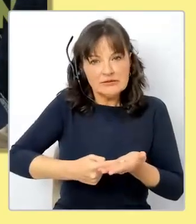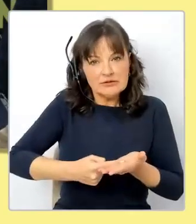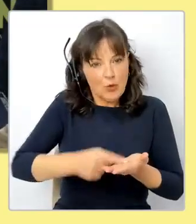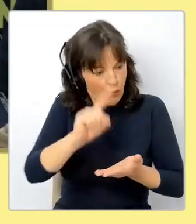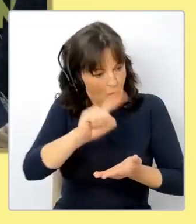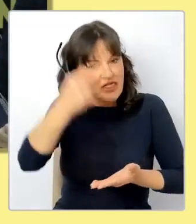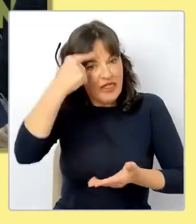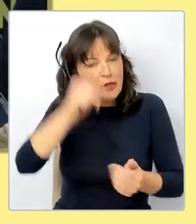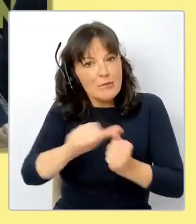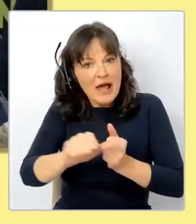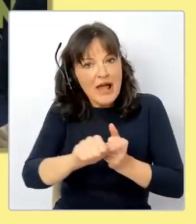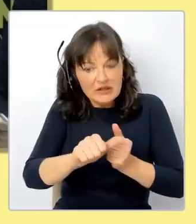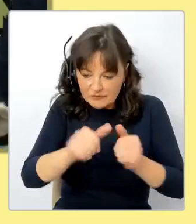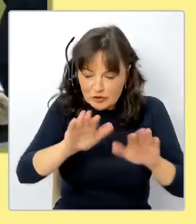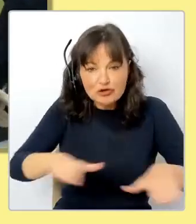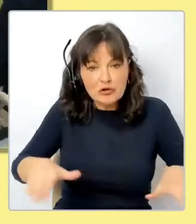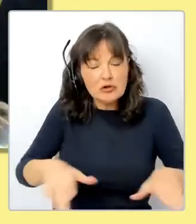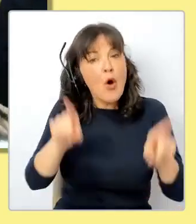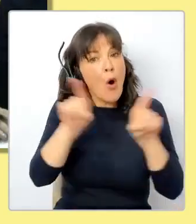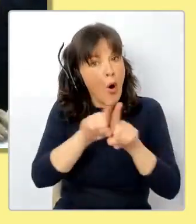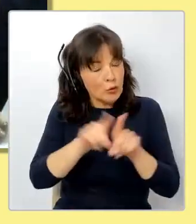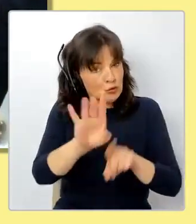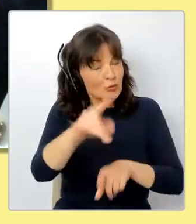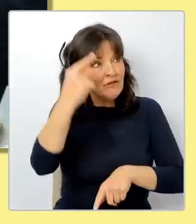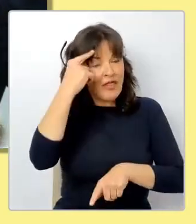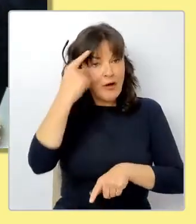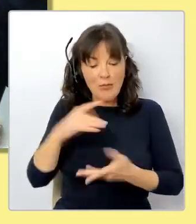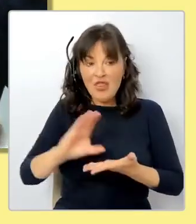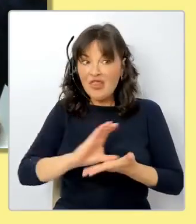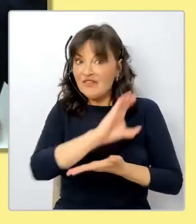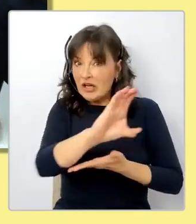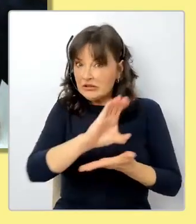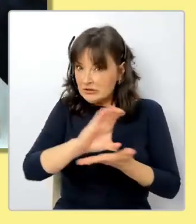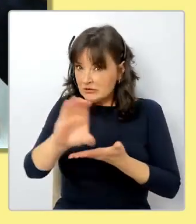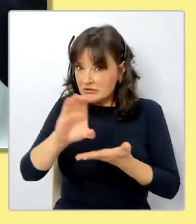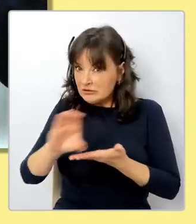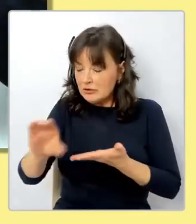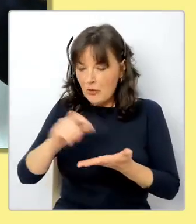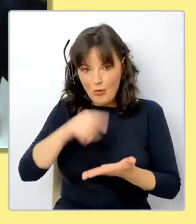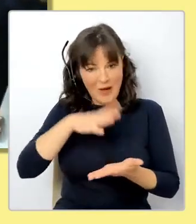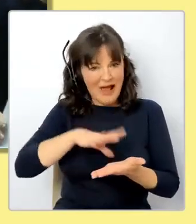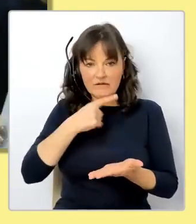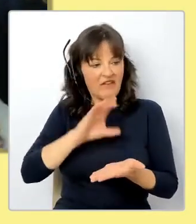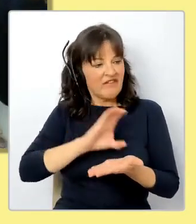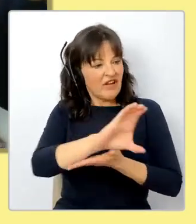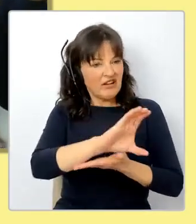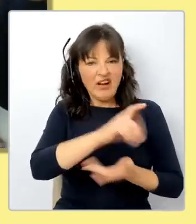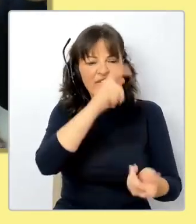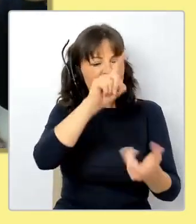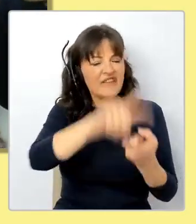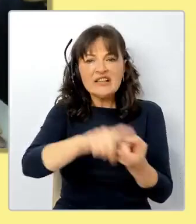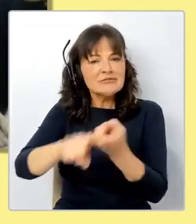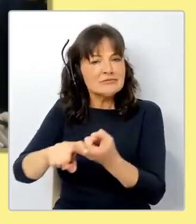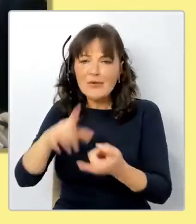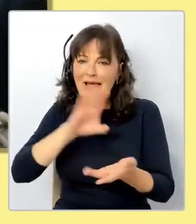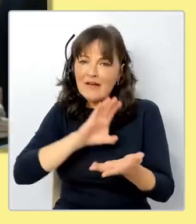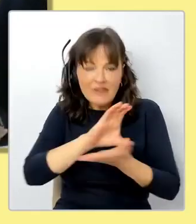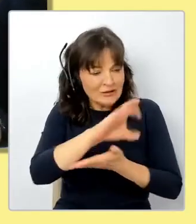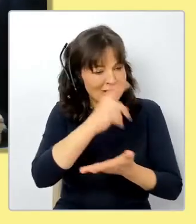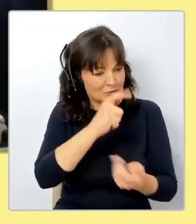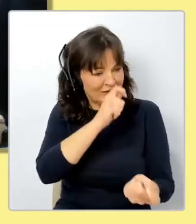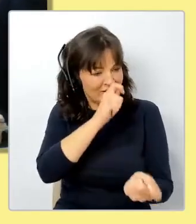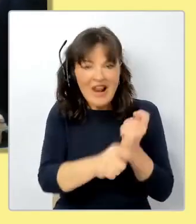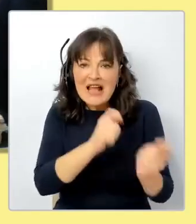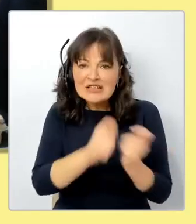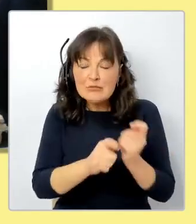as possible so that they can adapt the funding to the young people that they find. So for example, if they need to use that